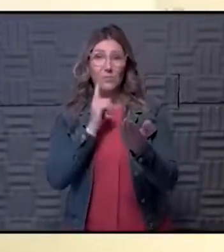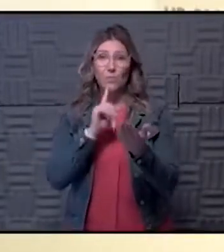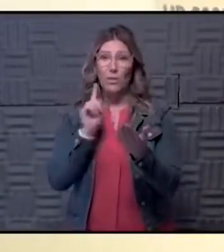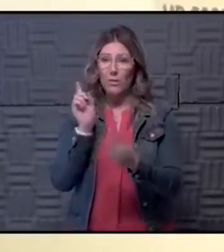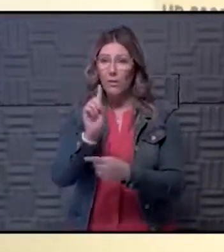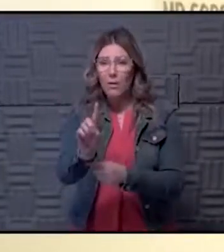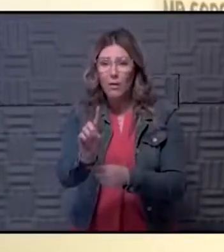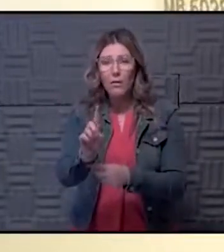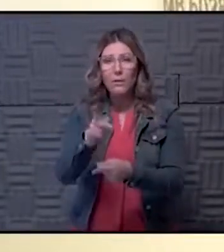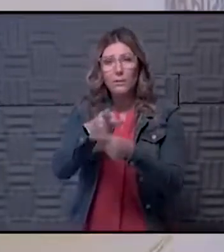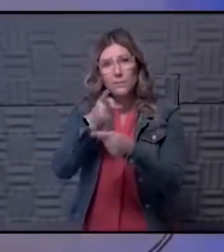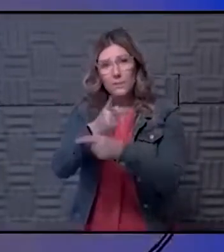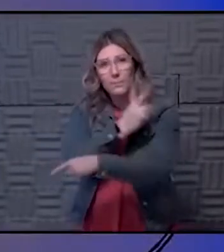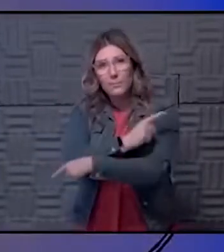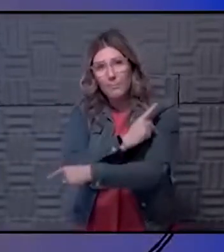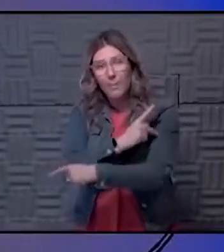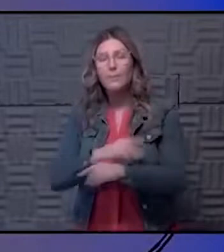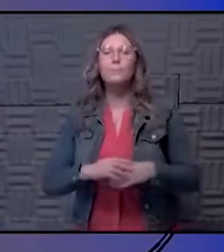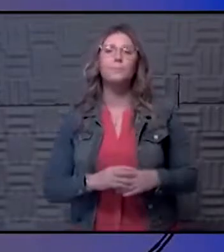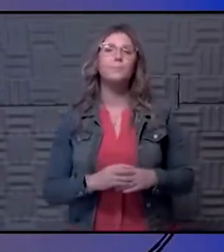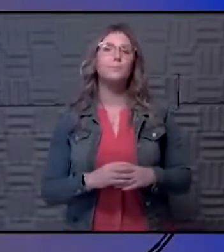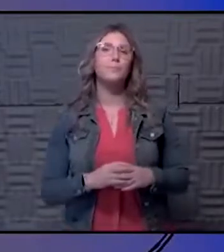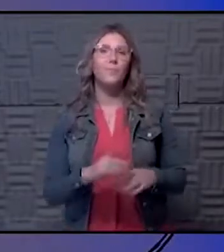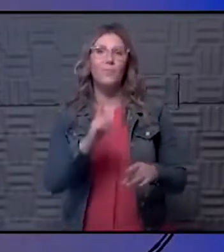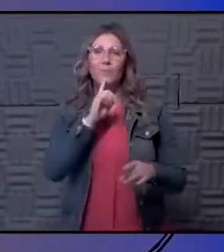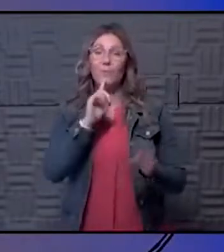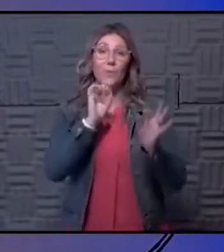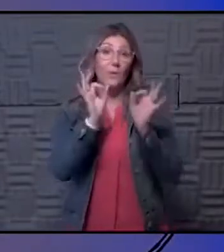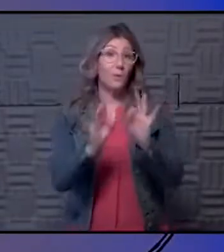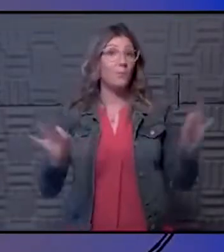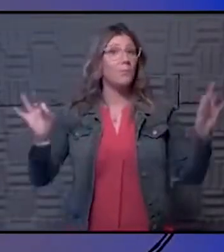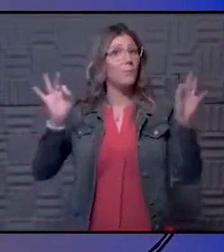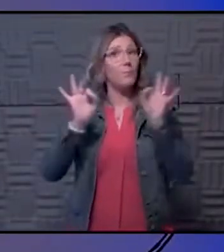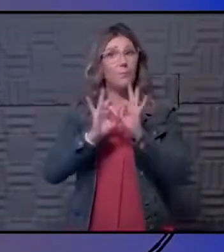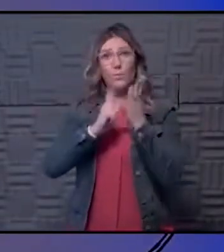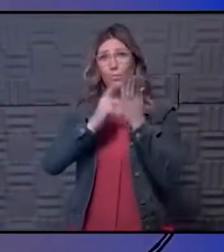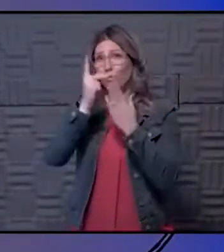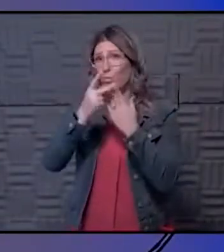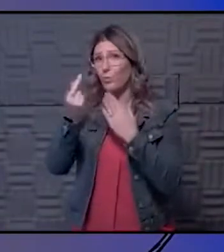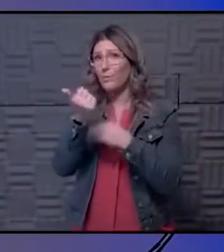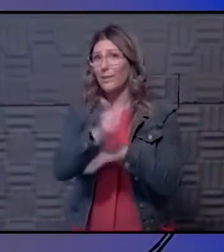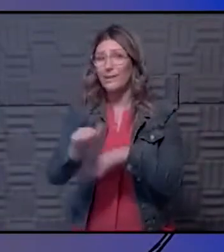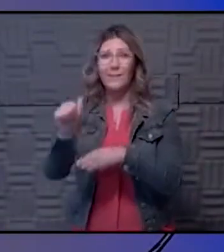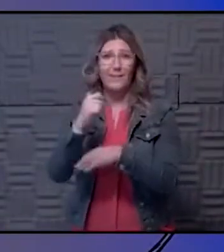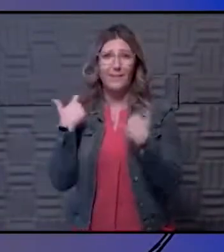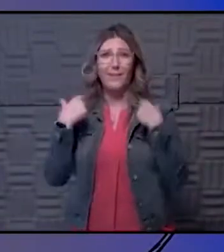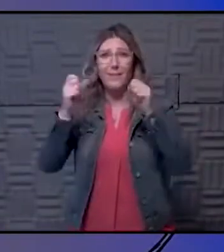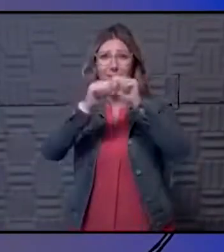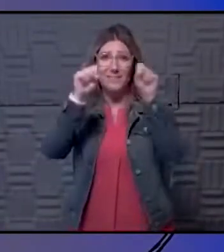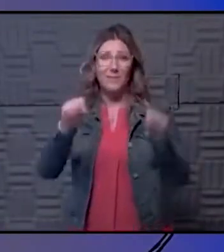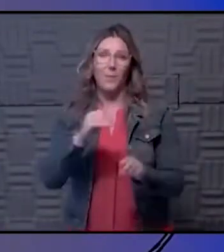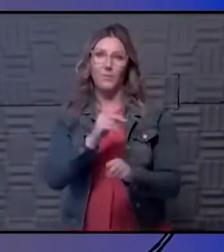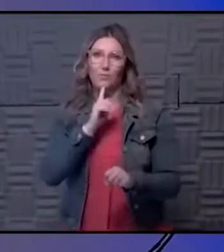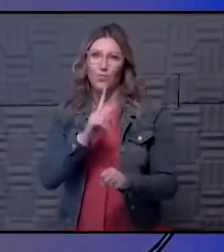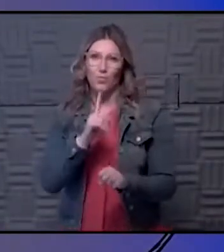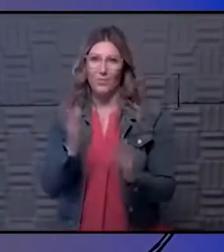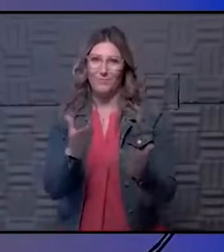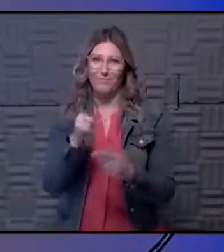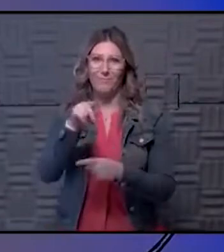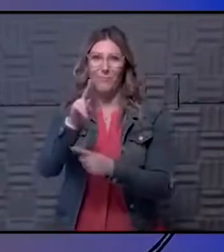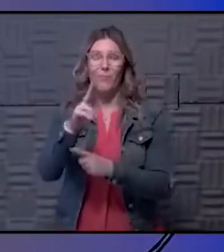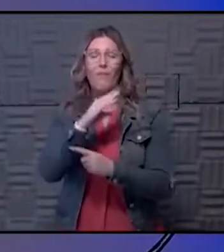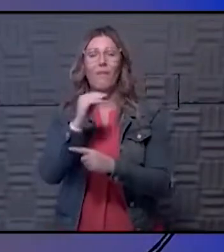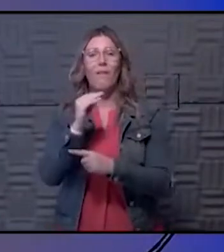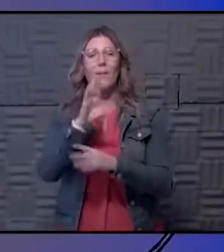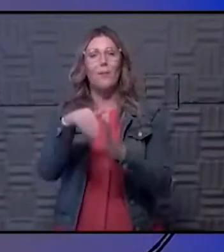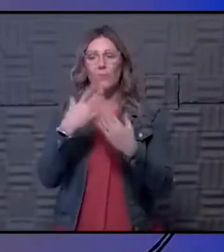bedside. So it's a very important, vital program of any health system, and certainly true here. So, and all of our